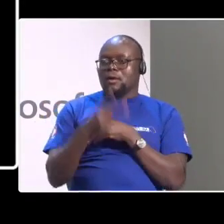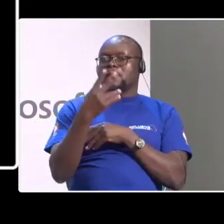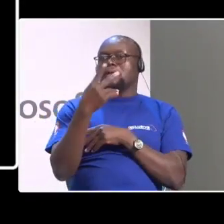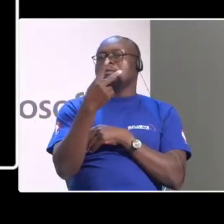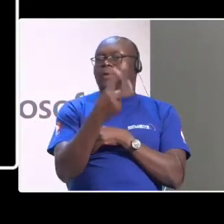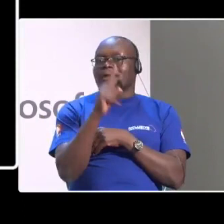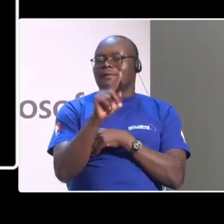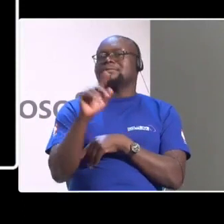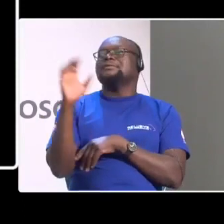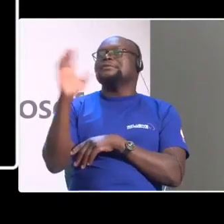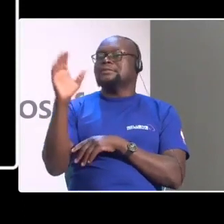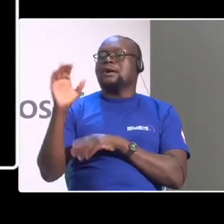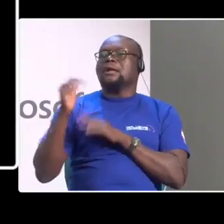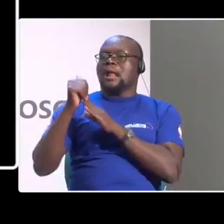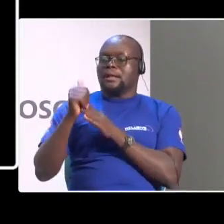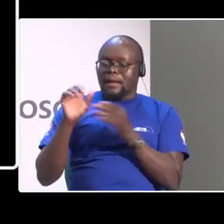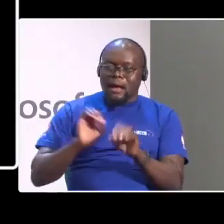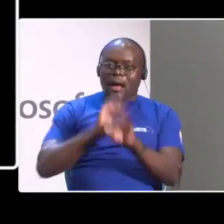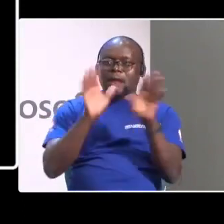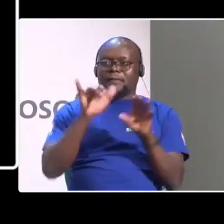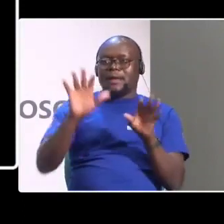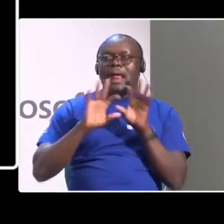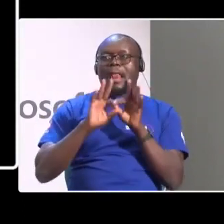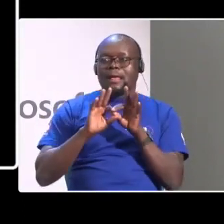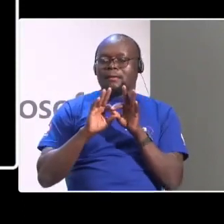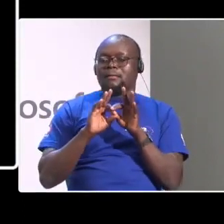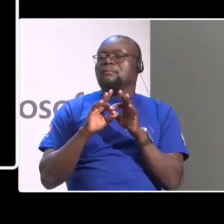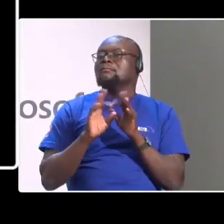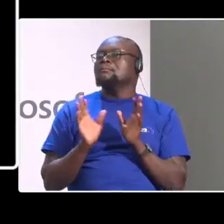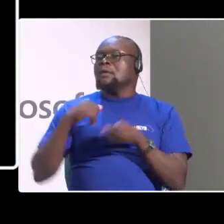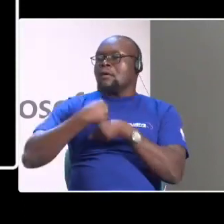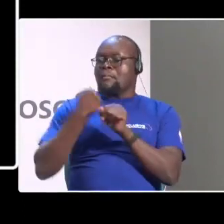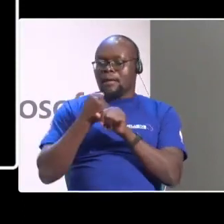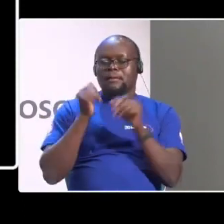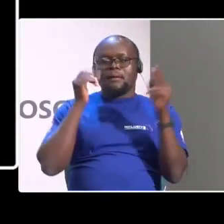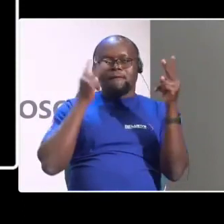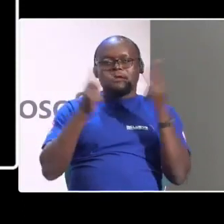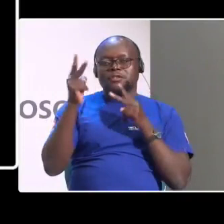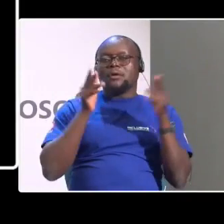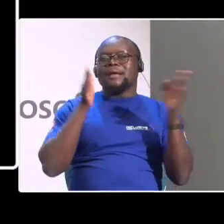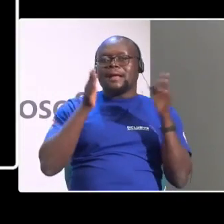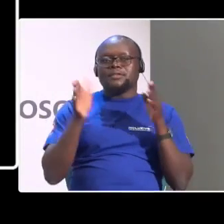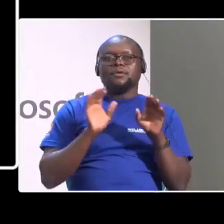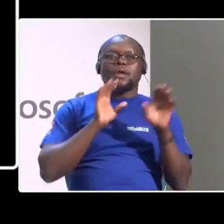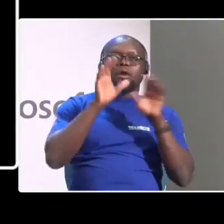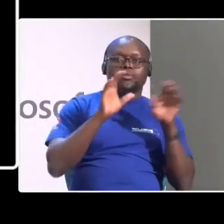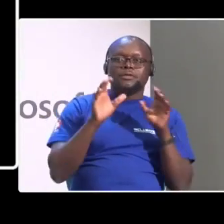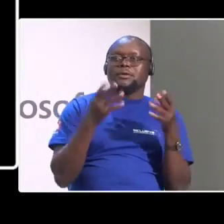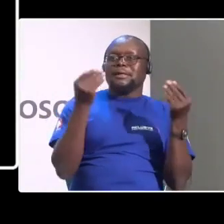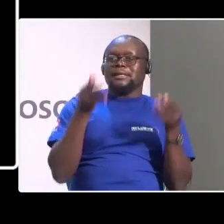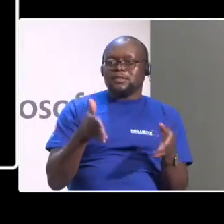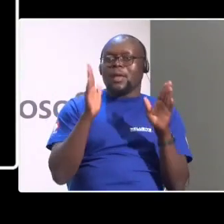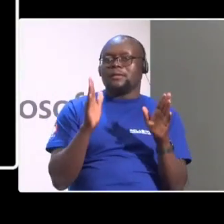century leader. And clarity is that link that aligns vision, direction, and communication. An easy